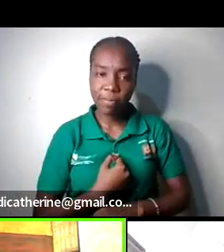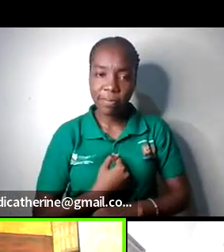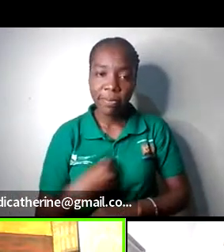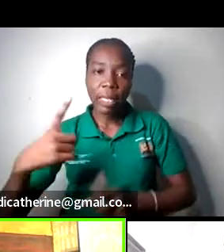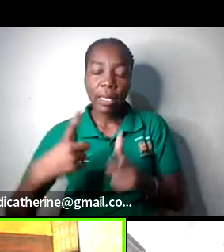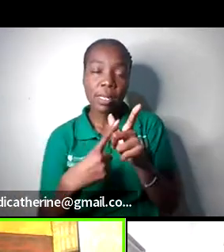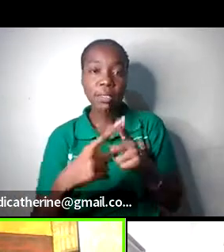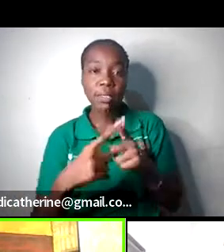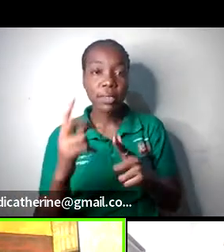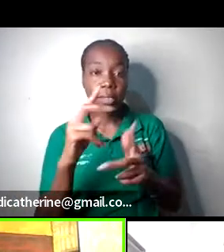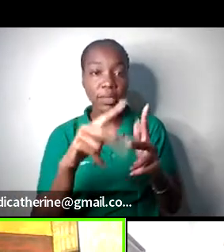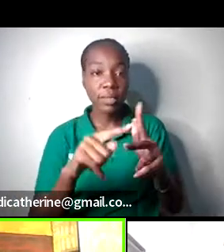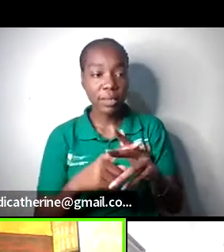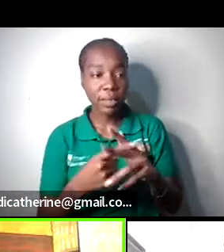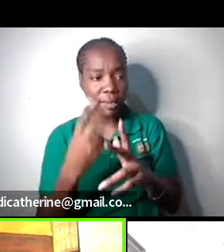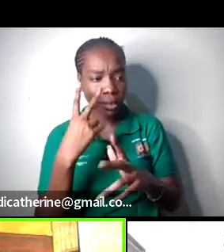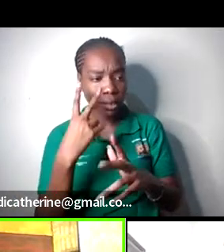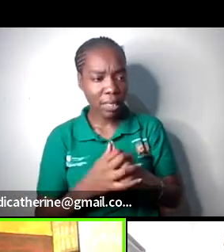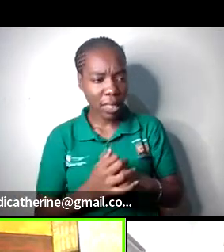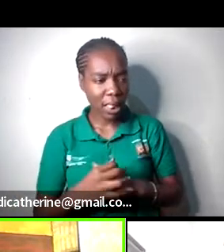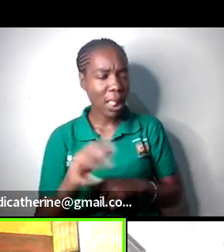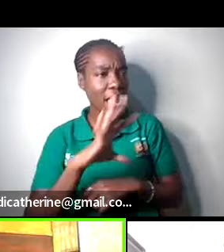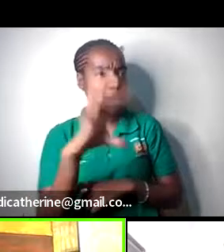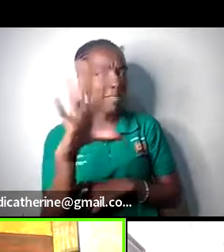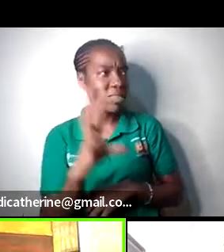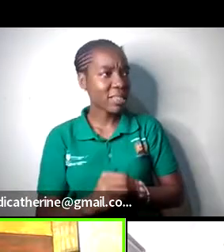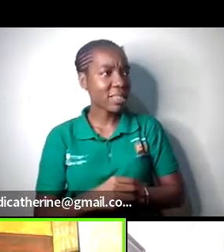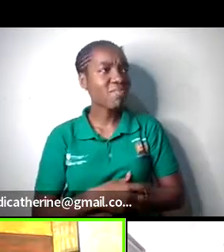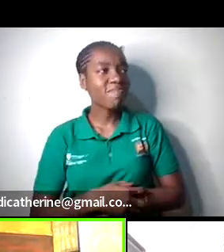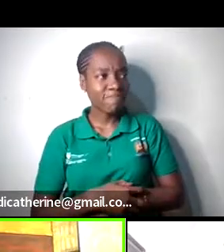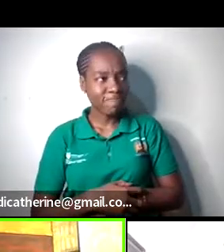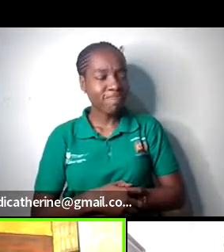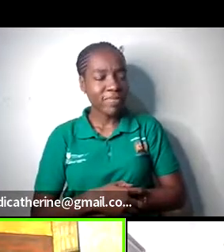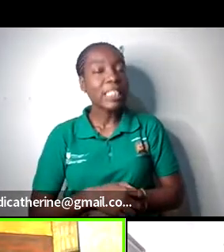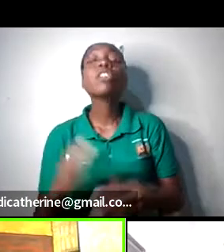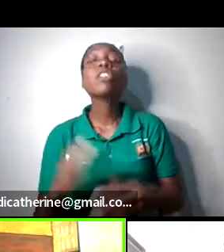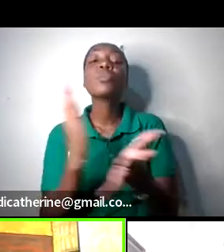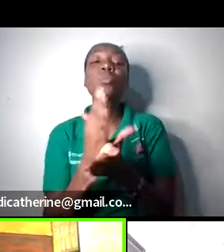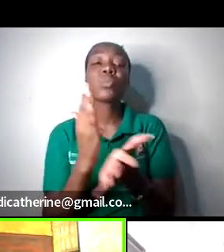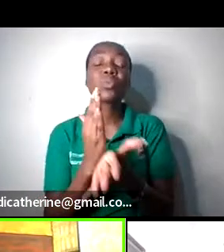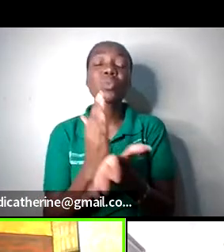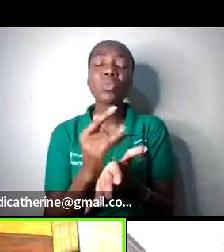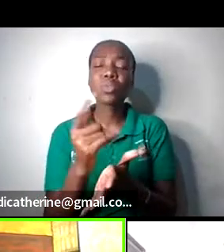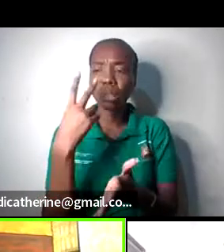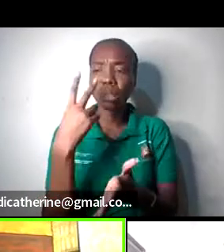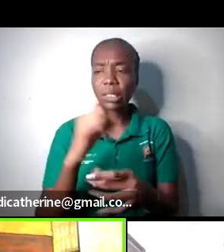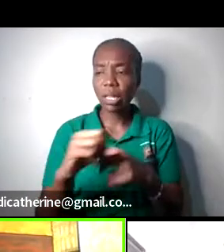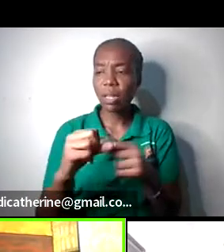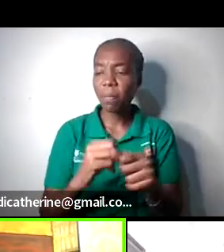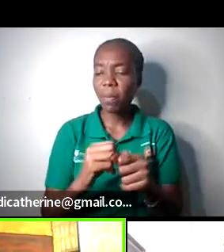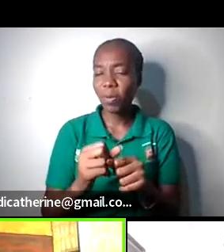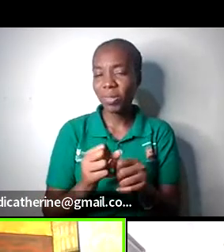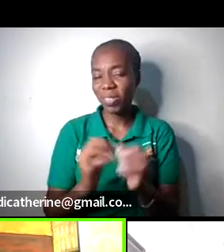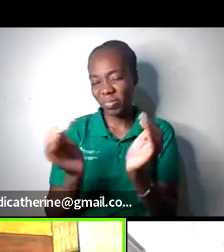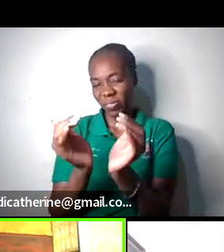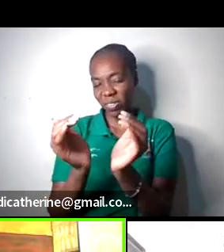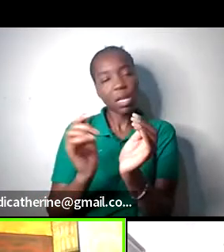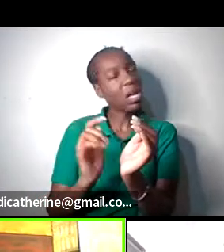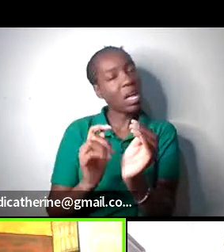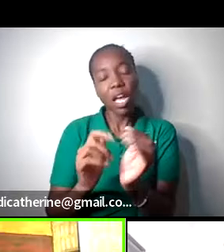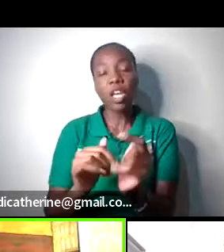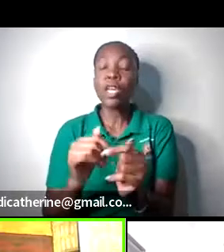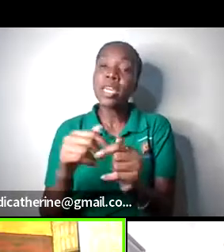looking at Africa in terms of facts. It's no longer about the little bubble that you sit in. You're able to access information